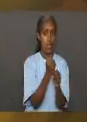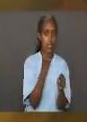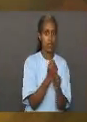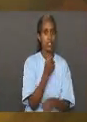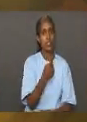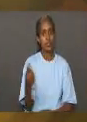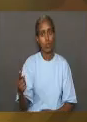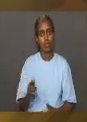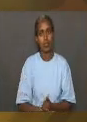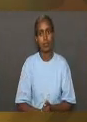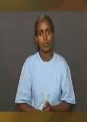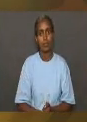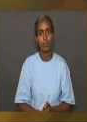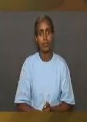everyone.